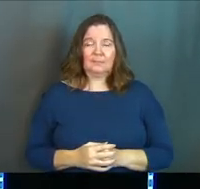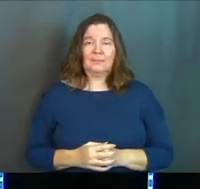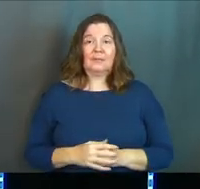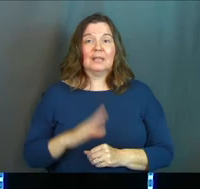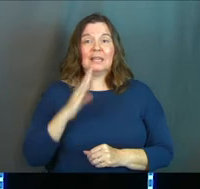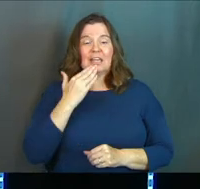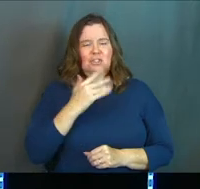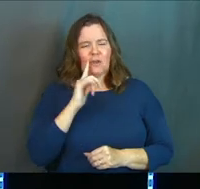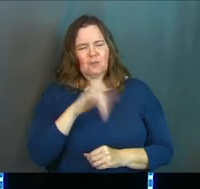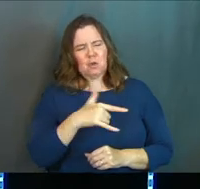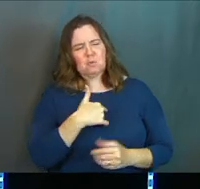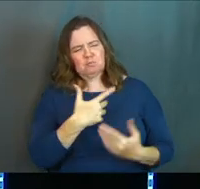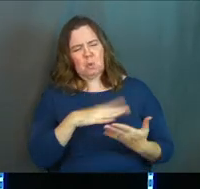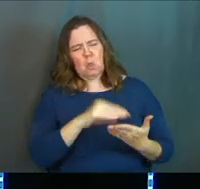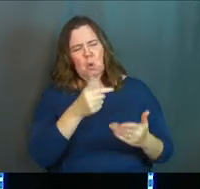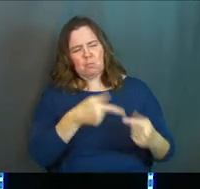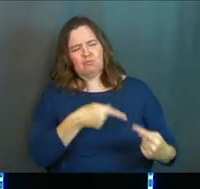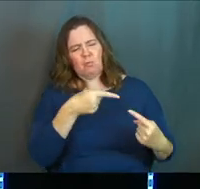It's good for you